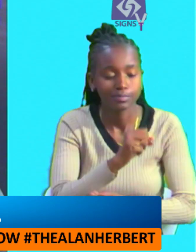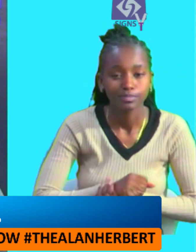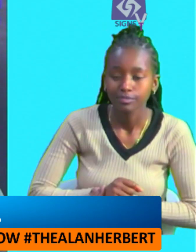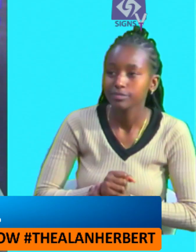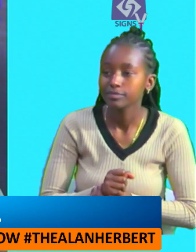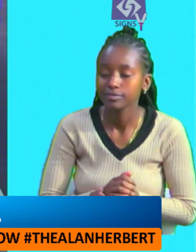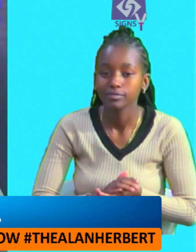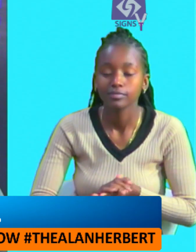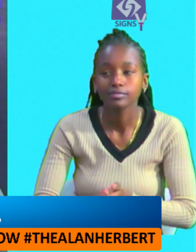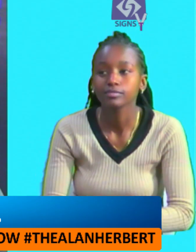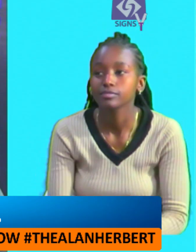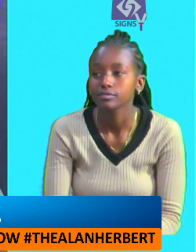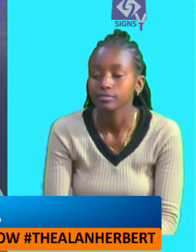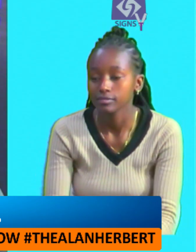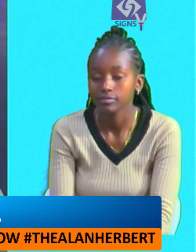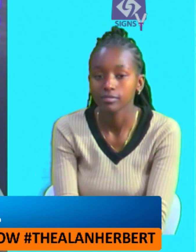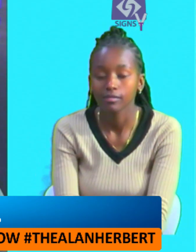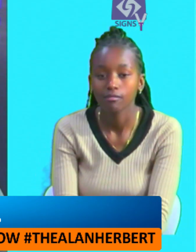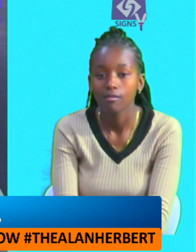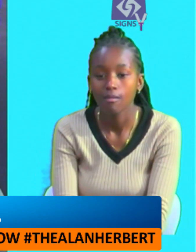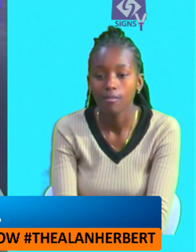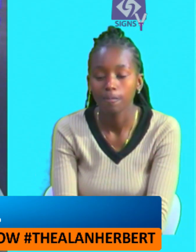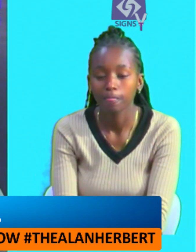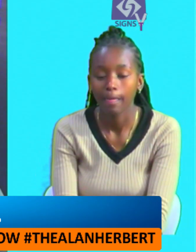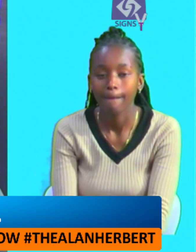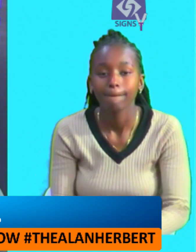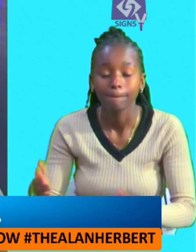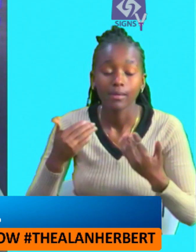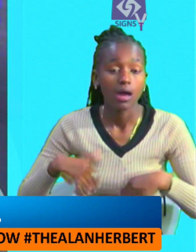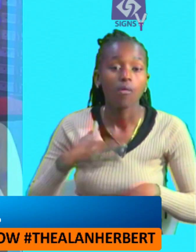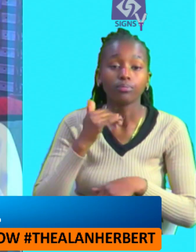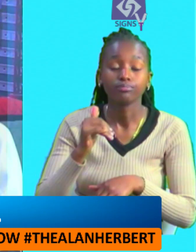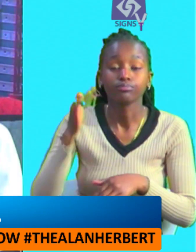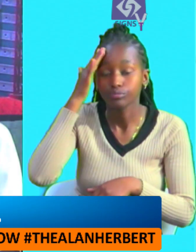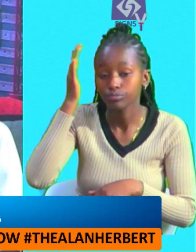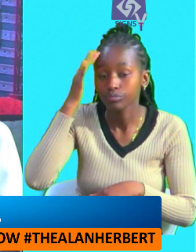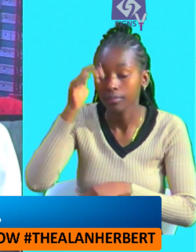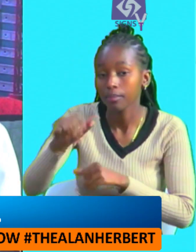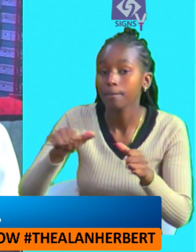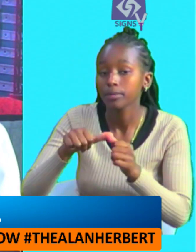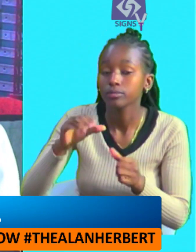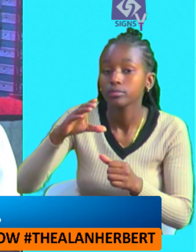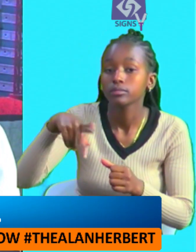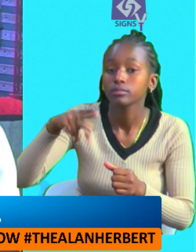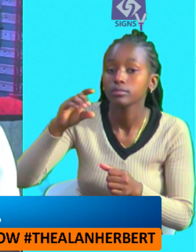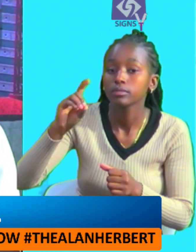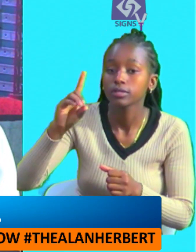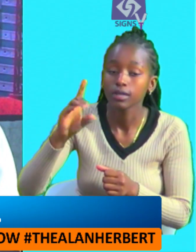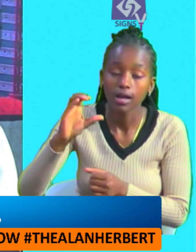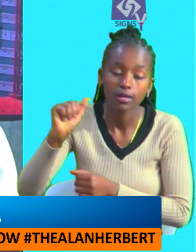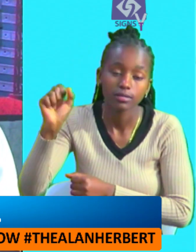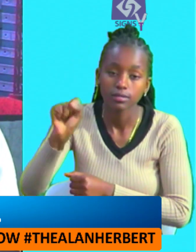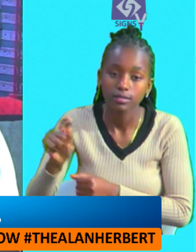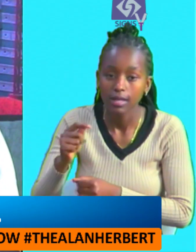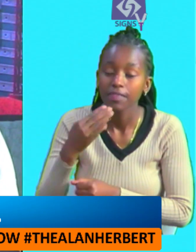Tuko tu hapo watu wana I really wanted to know hizi ni nini. So thank you so much ALANHERBERT, wherever